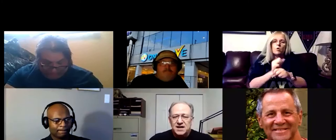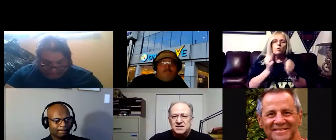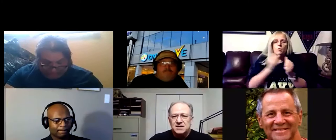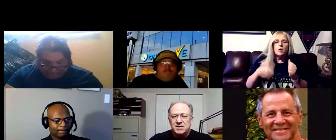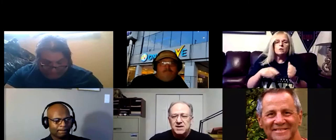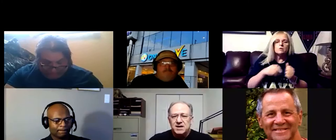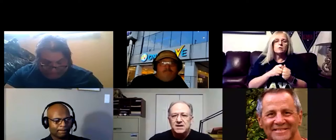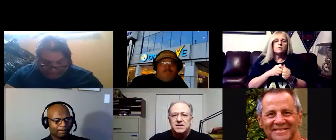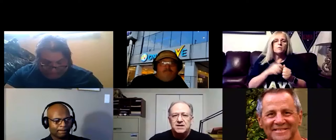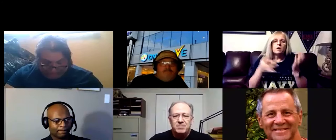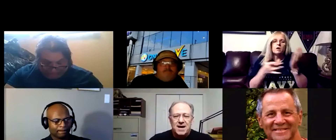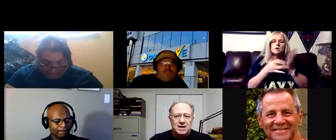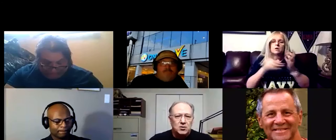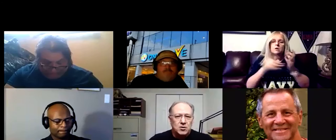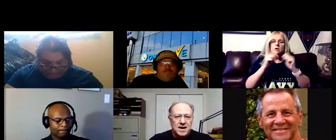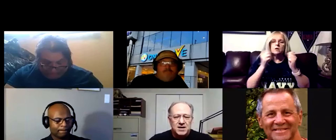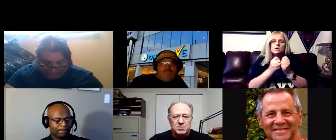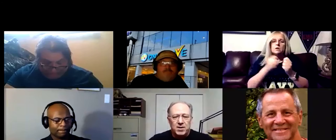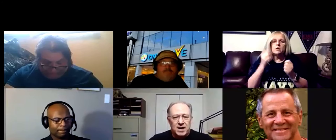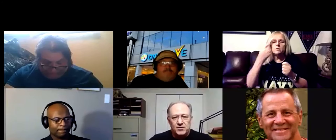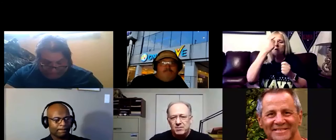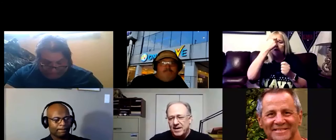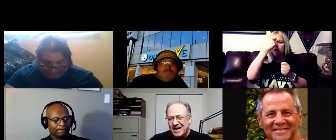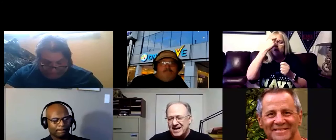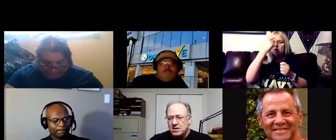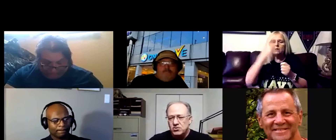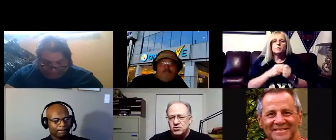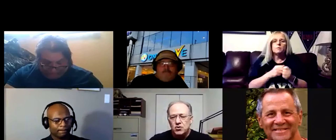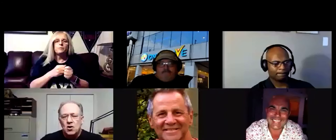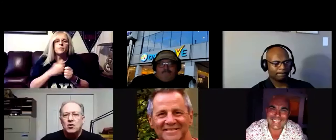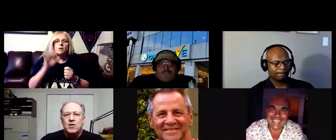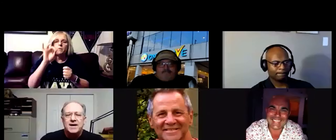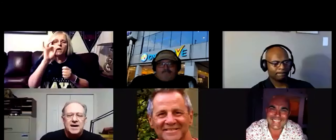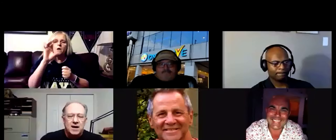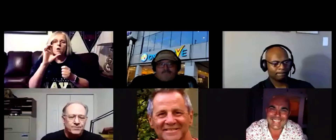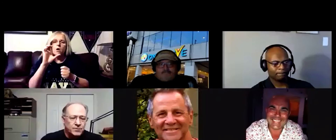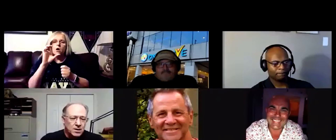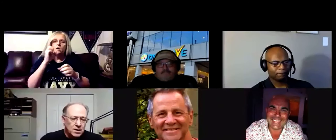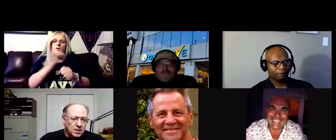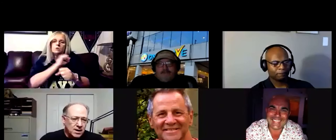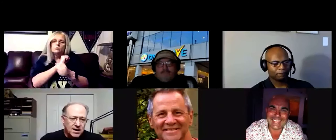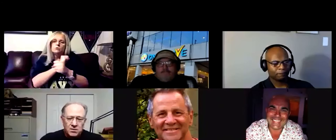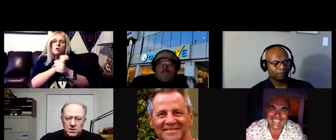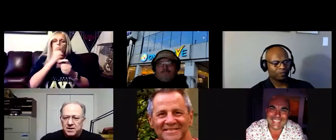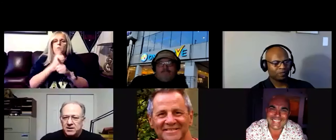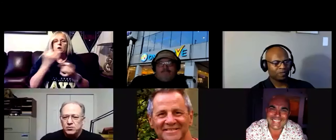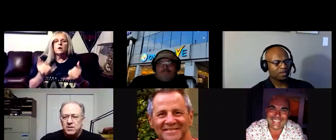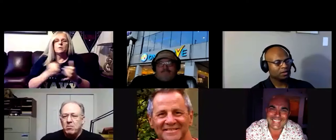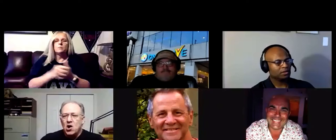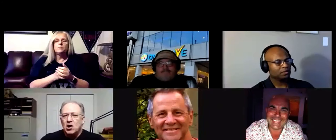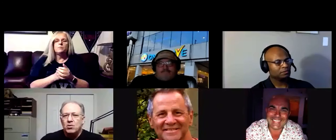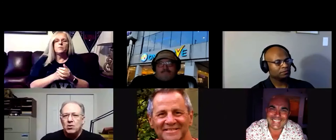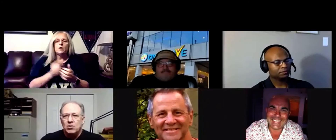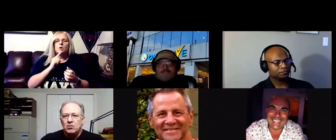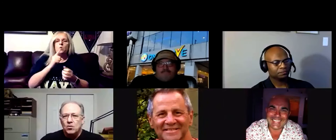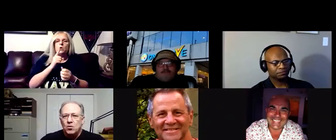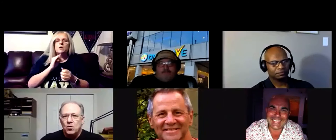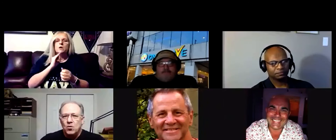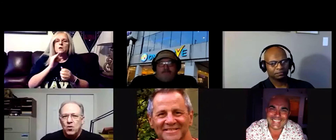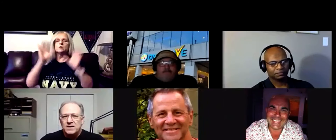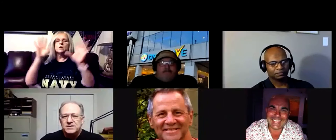his tech team in India, Bangalore and Hyderabad. They're about 800 strong right now. And it really is